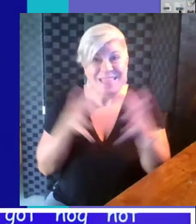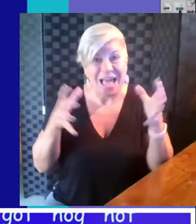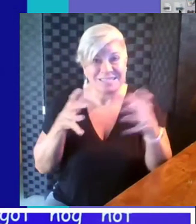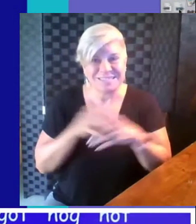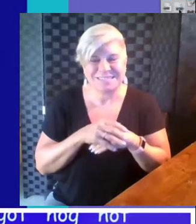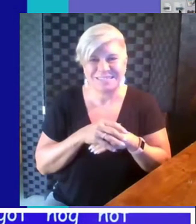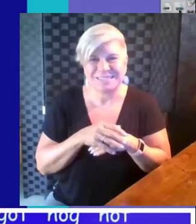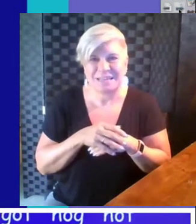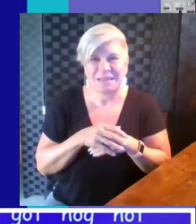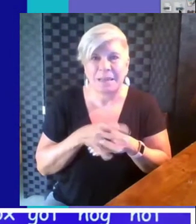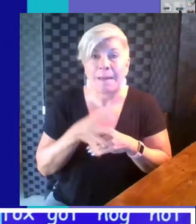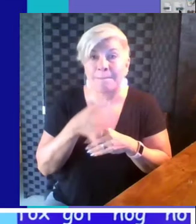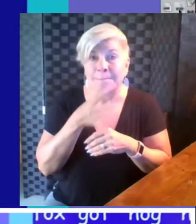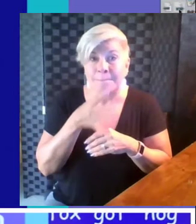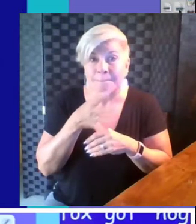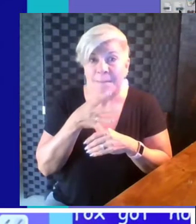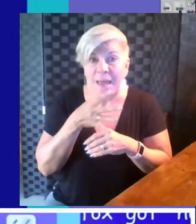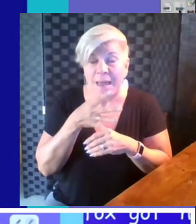lot,